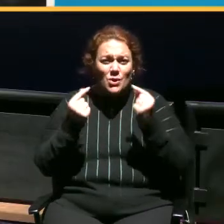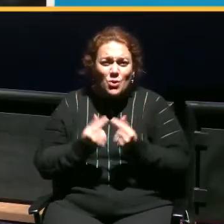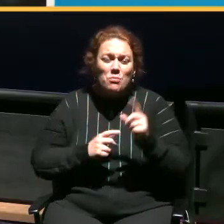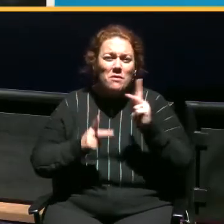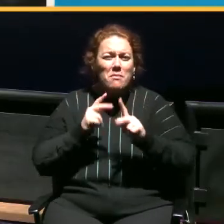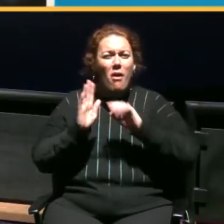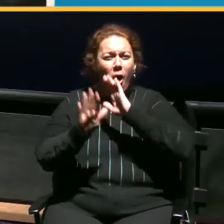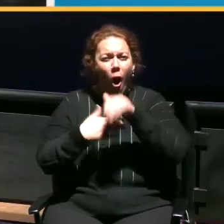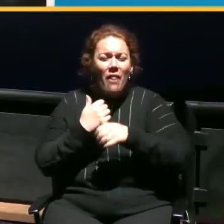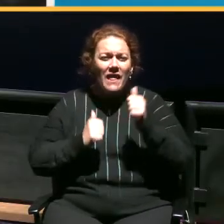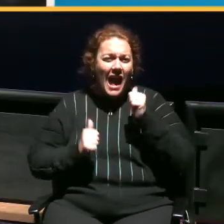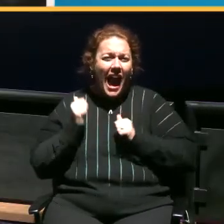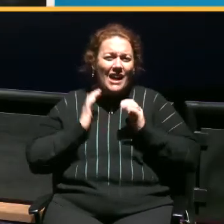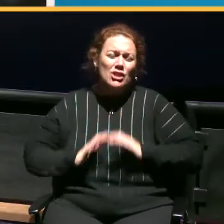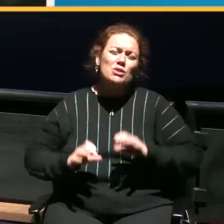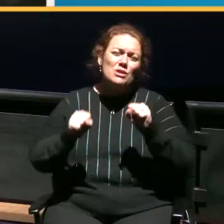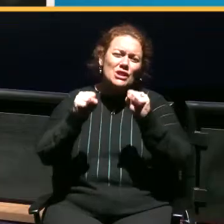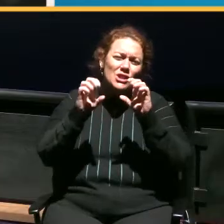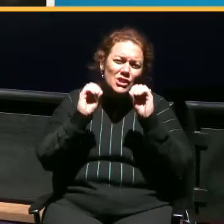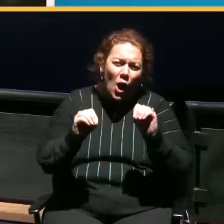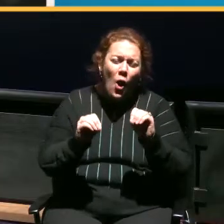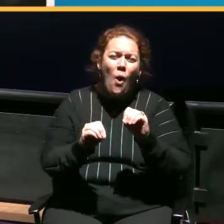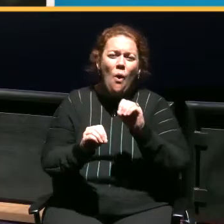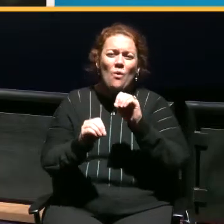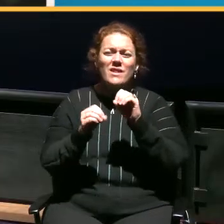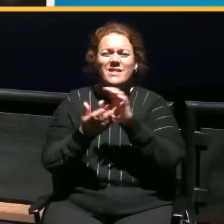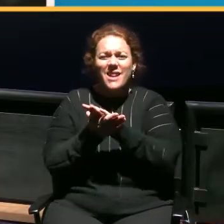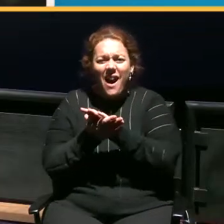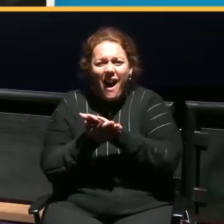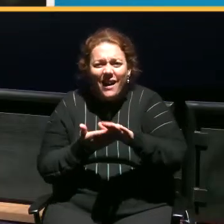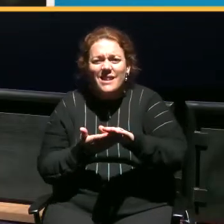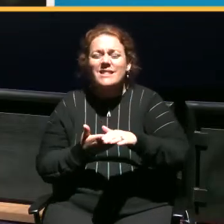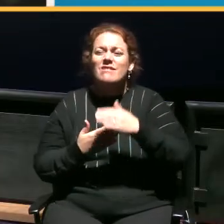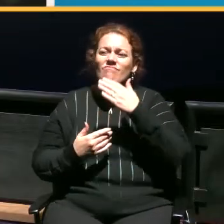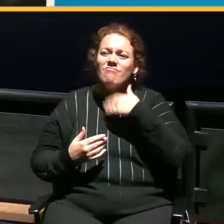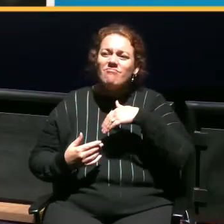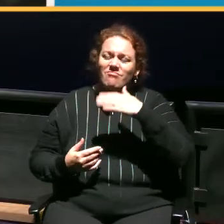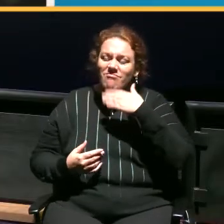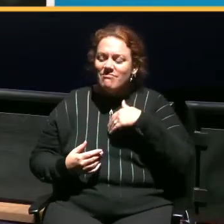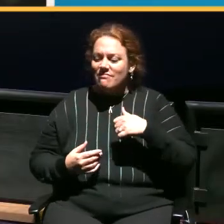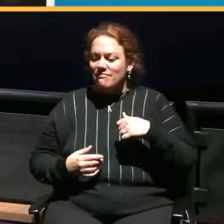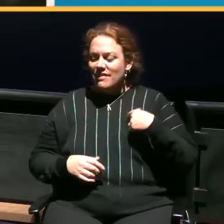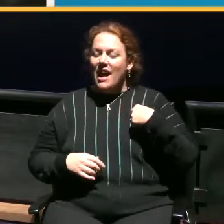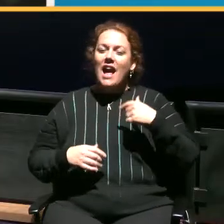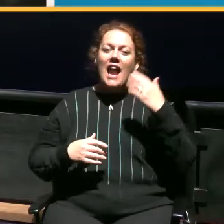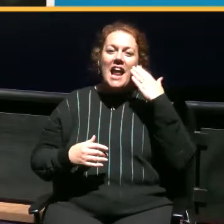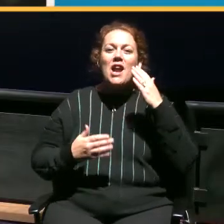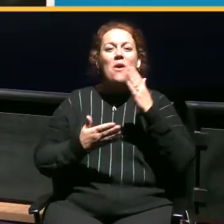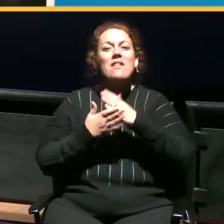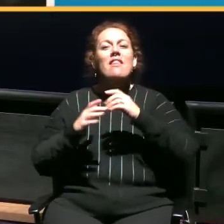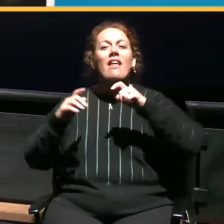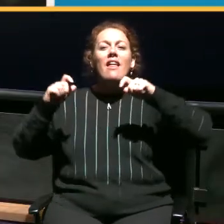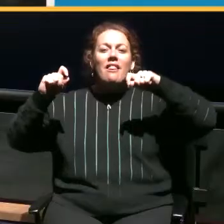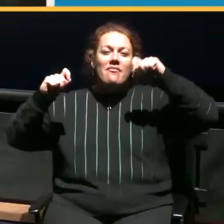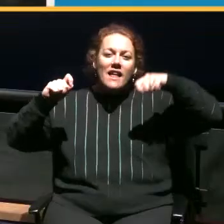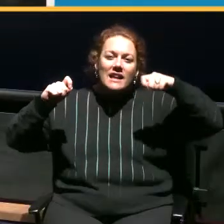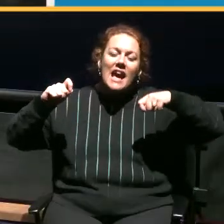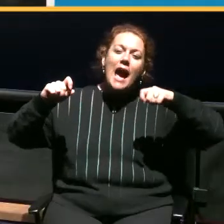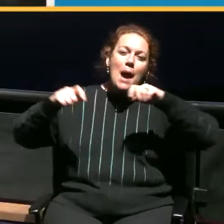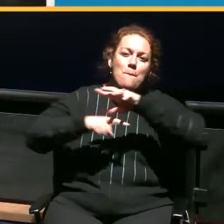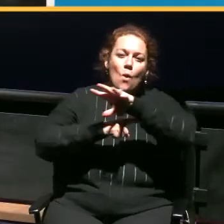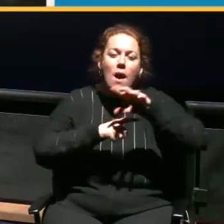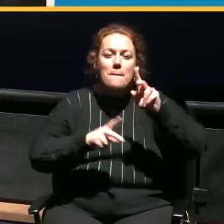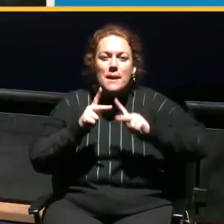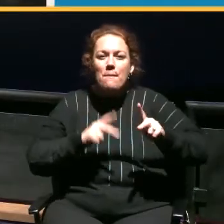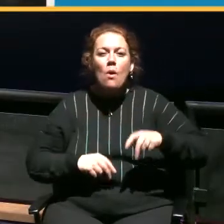was so nice, and I think that made the show because I got to know some of the camera people and the wardrobe